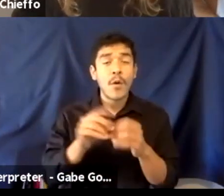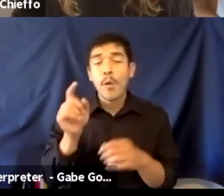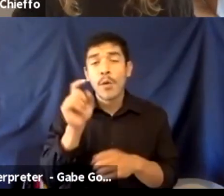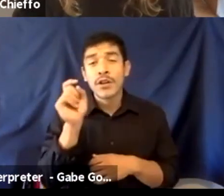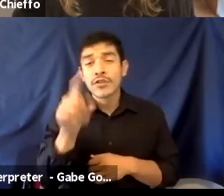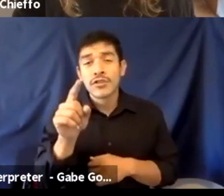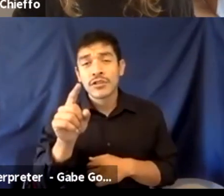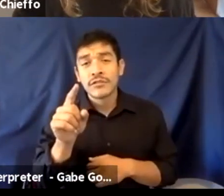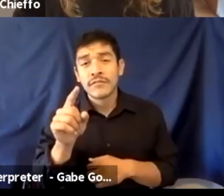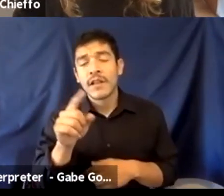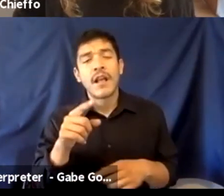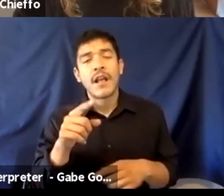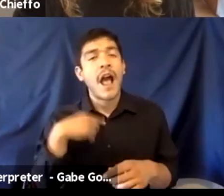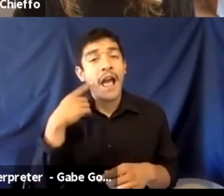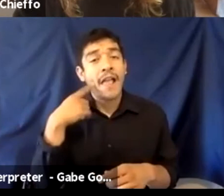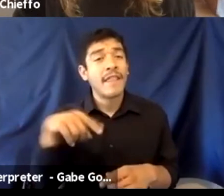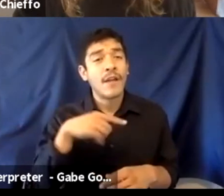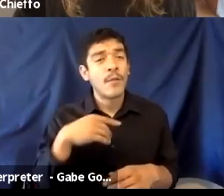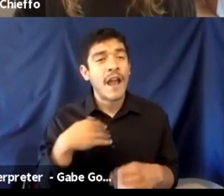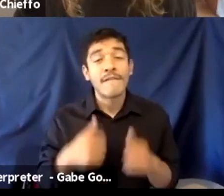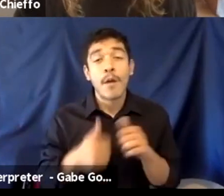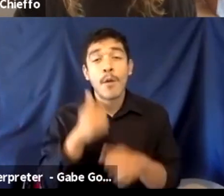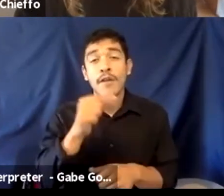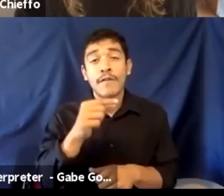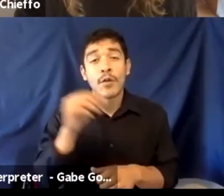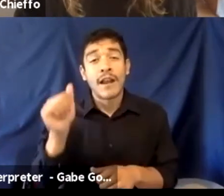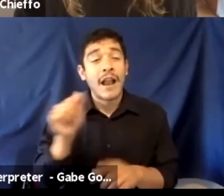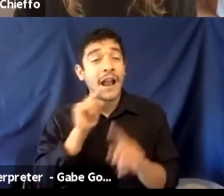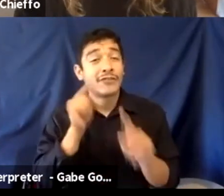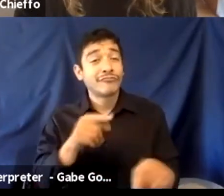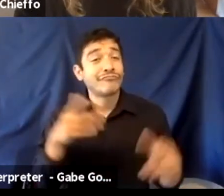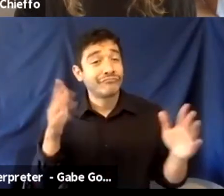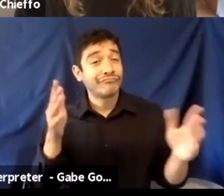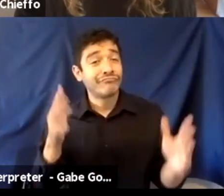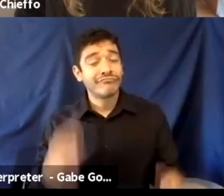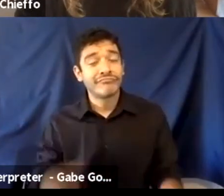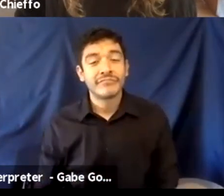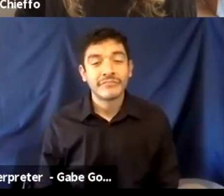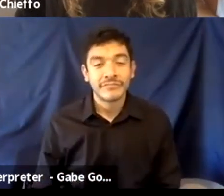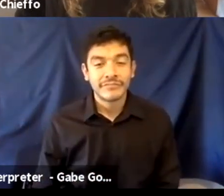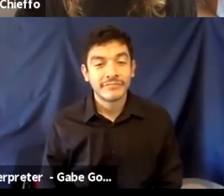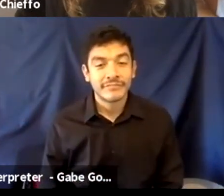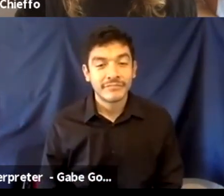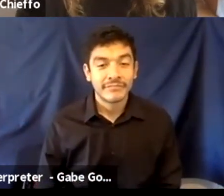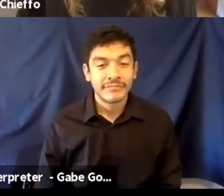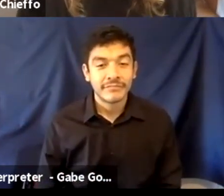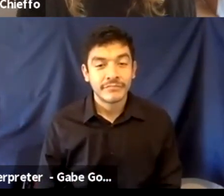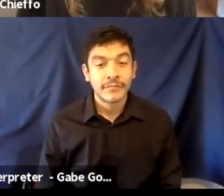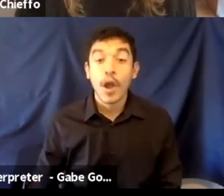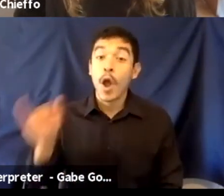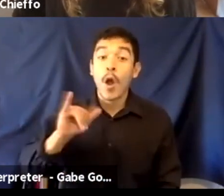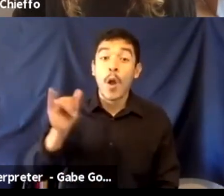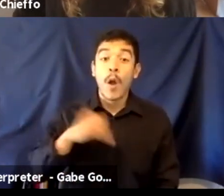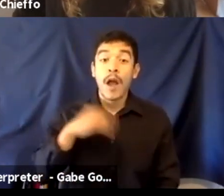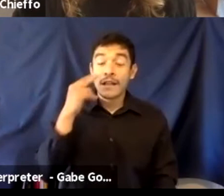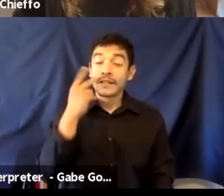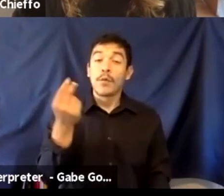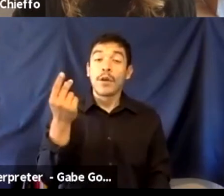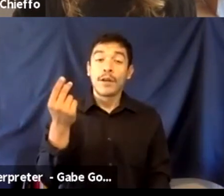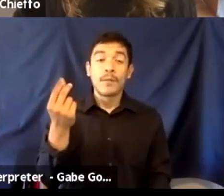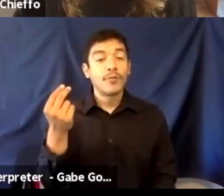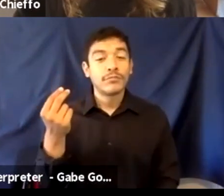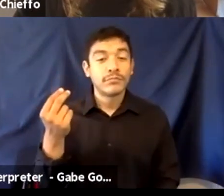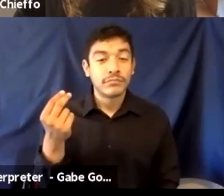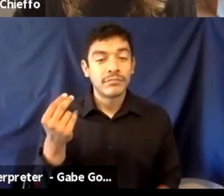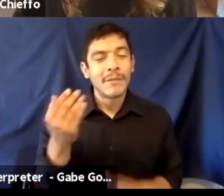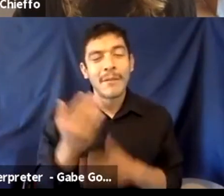couple of questions here, I think we've got most of the Q&A answered. Oh, wait, hold on. I'm seeing some,